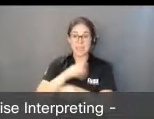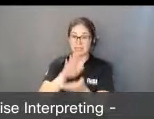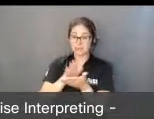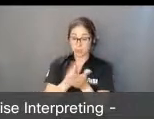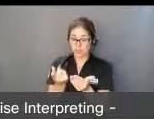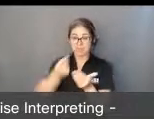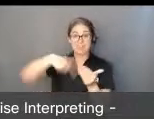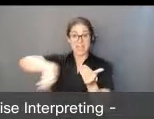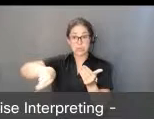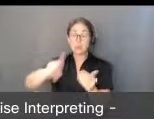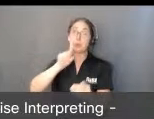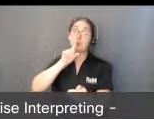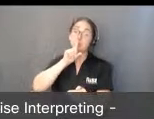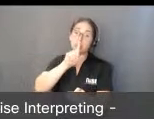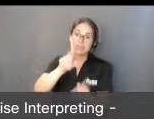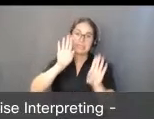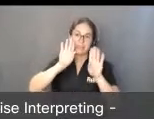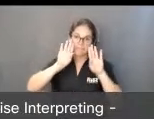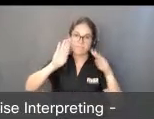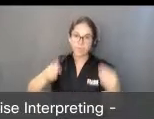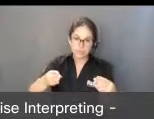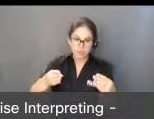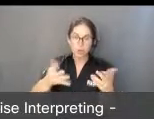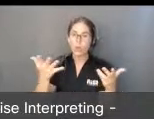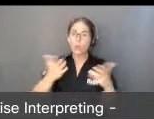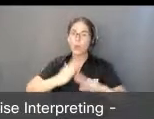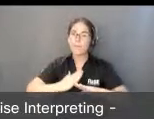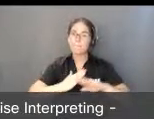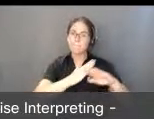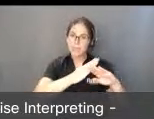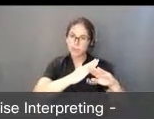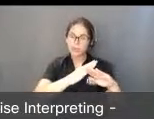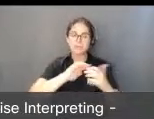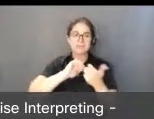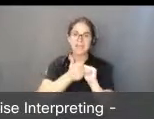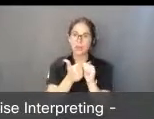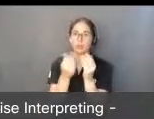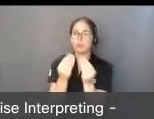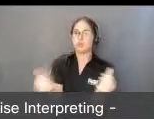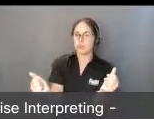week, and really nailing down, you know, what are the barriers and how can we make this work?